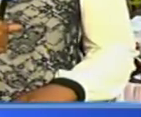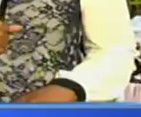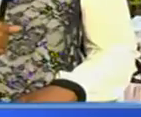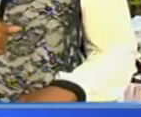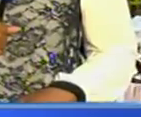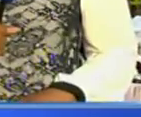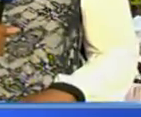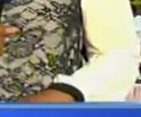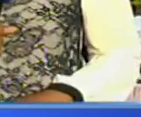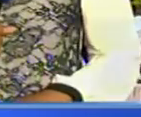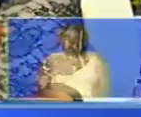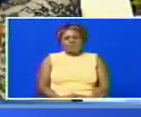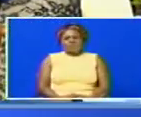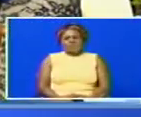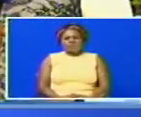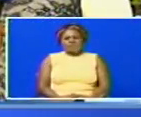process?